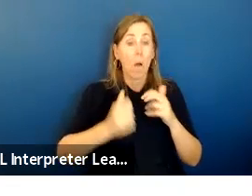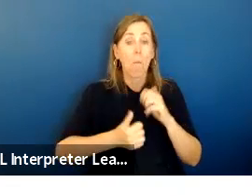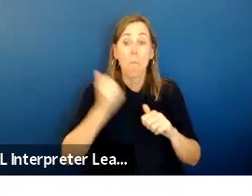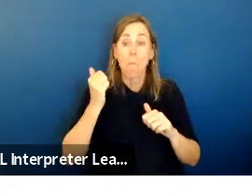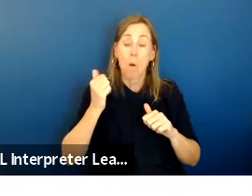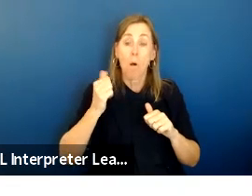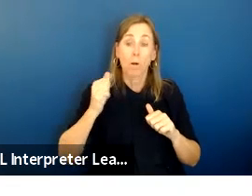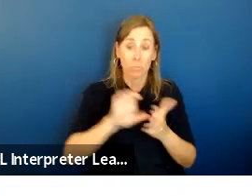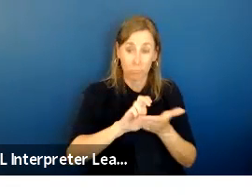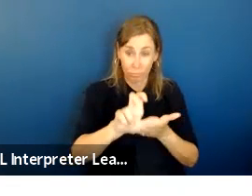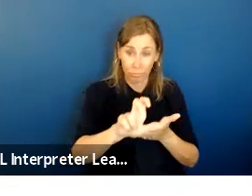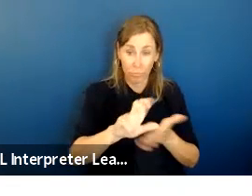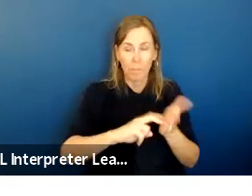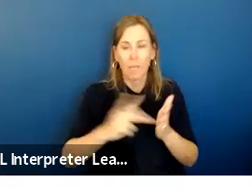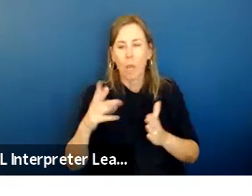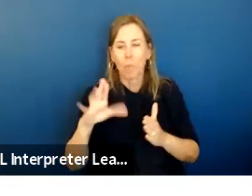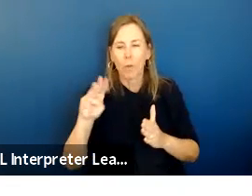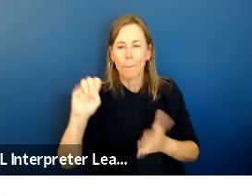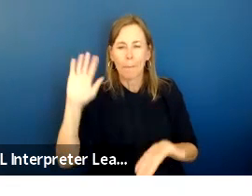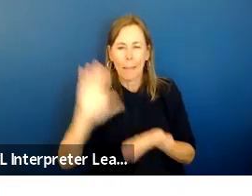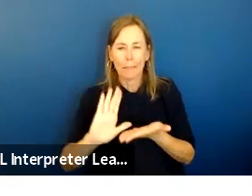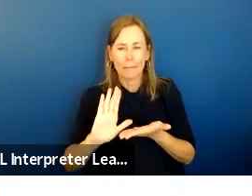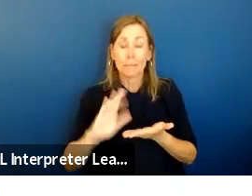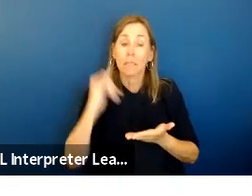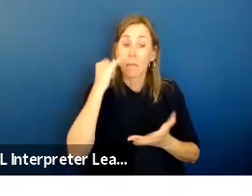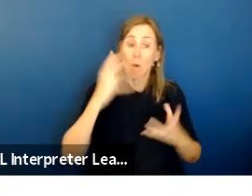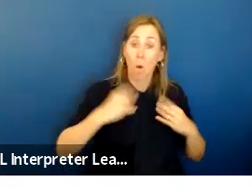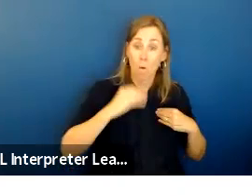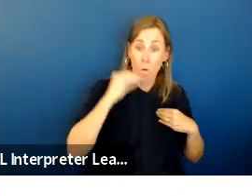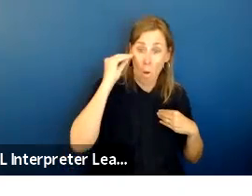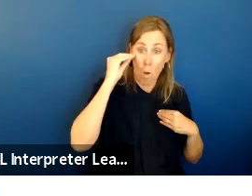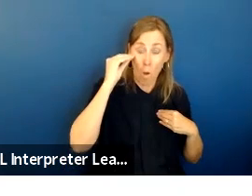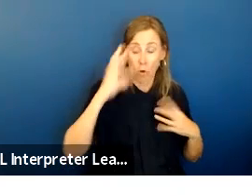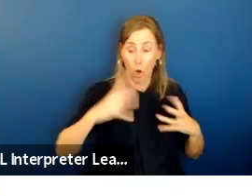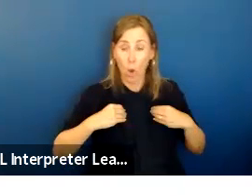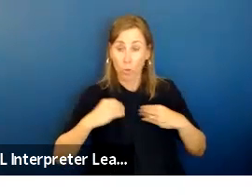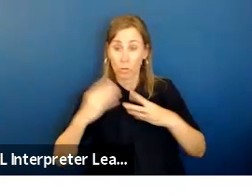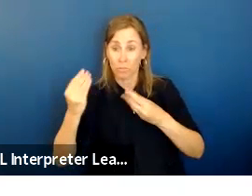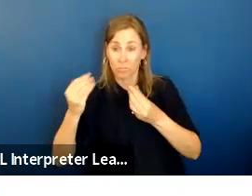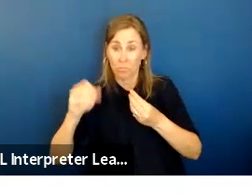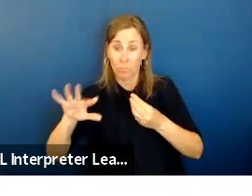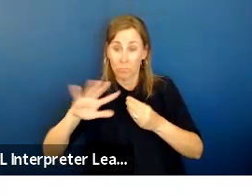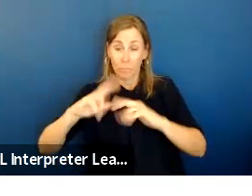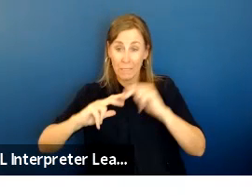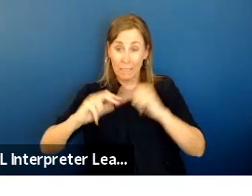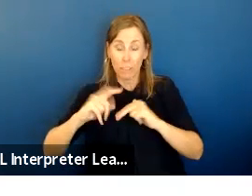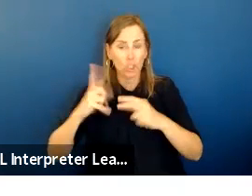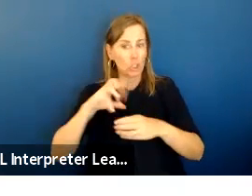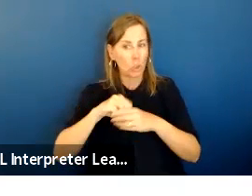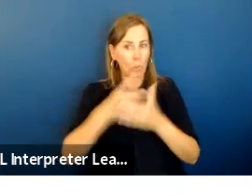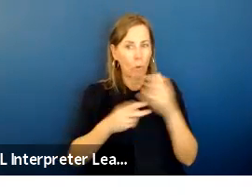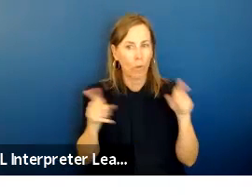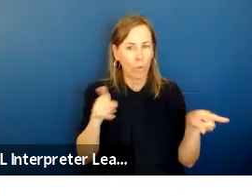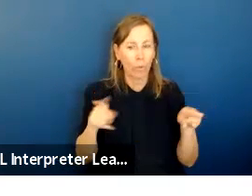the premium. Homeowners and commercial property owners should generally elect to secure both building and contents coverage, while